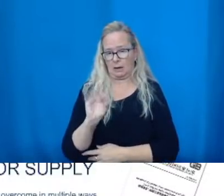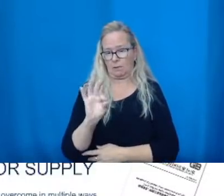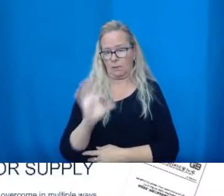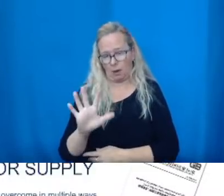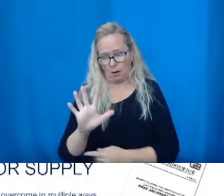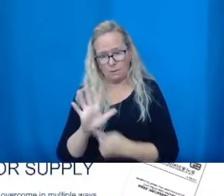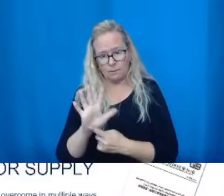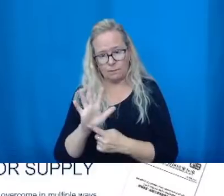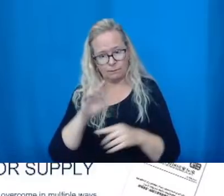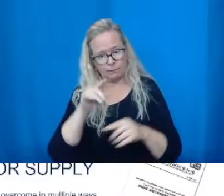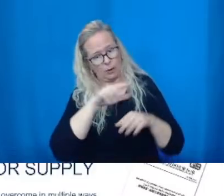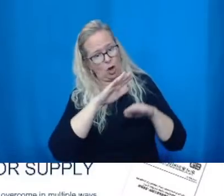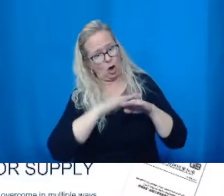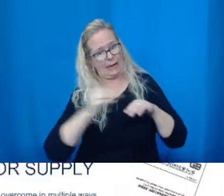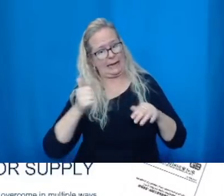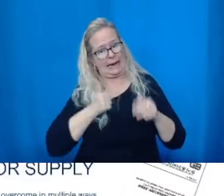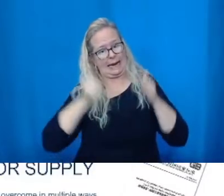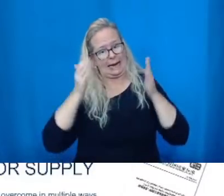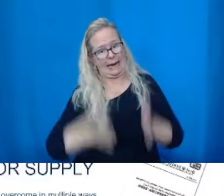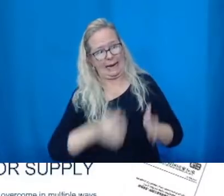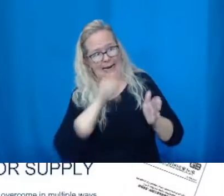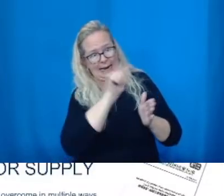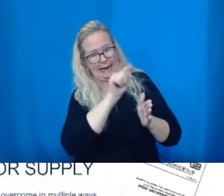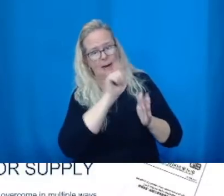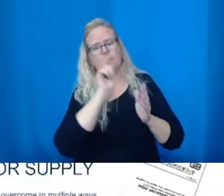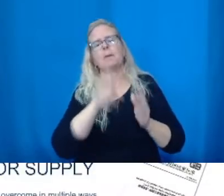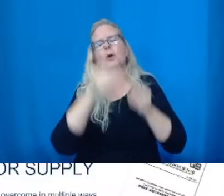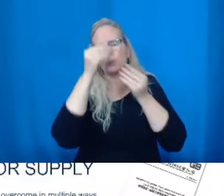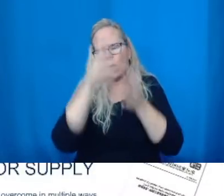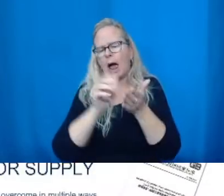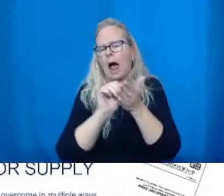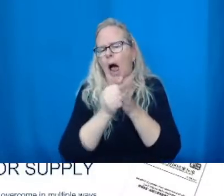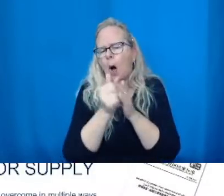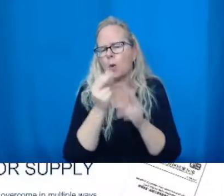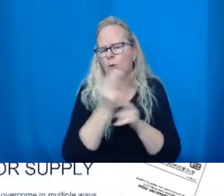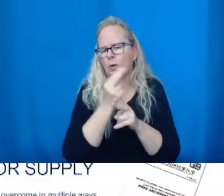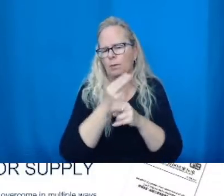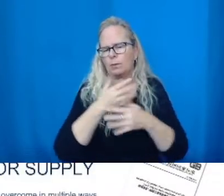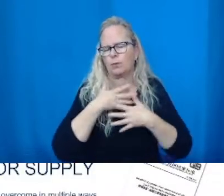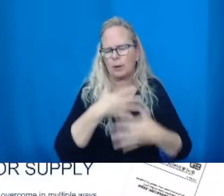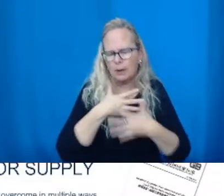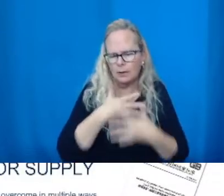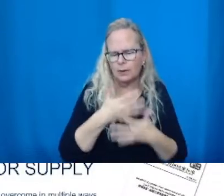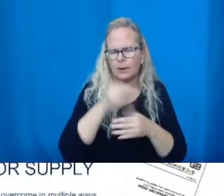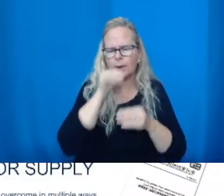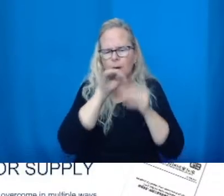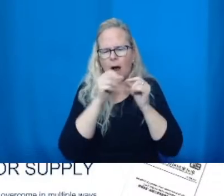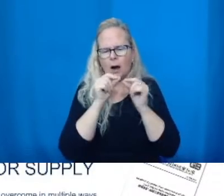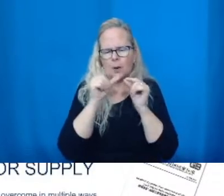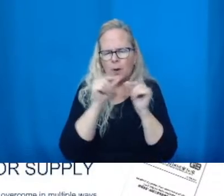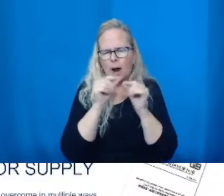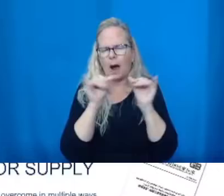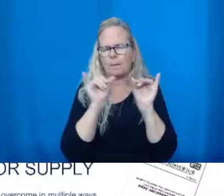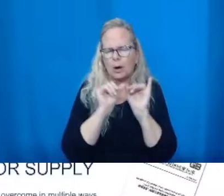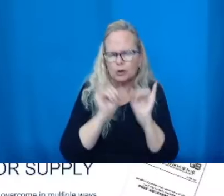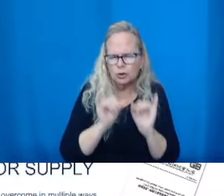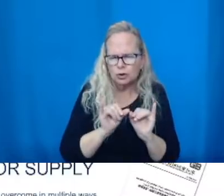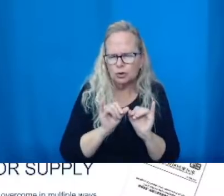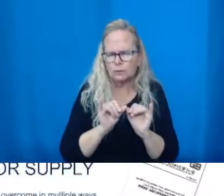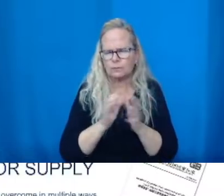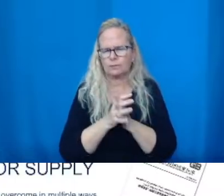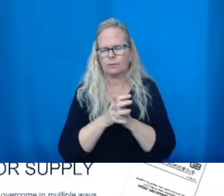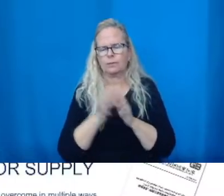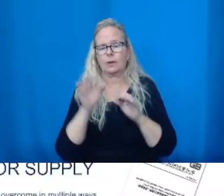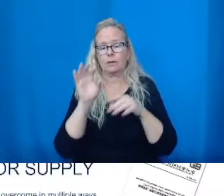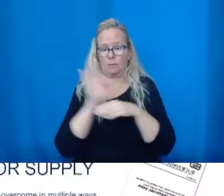Fs. It's the function type requirement. If it's hard to breathe through a respirator, you get issues like leakage around the edges,